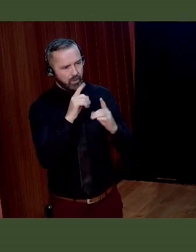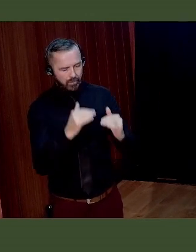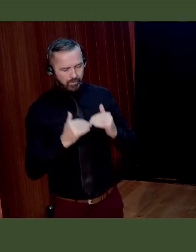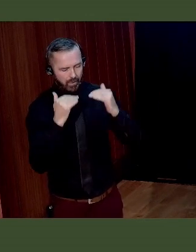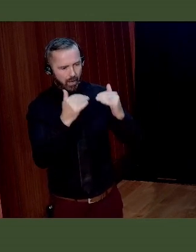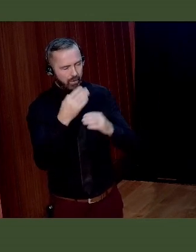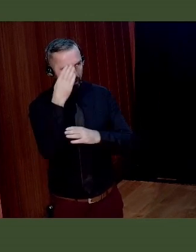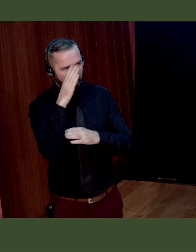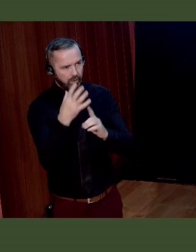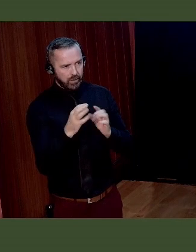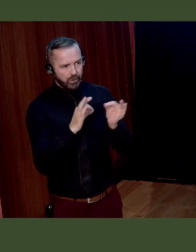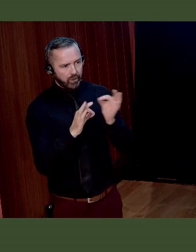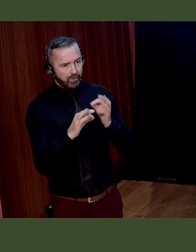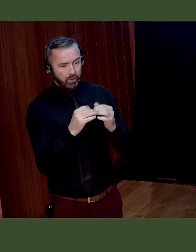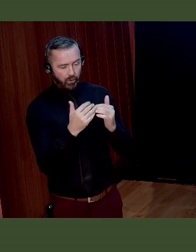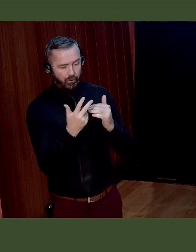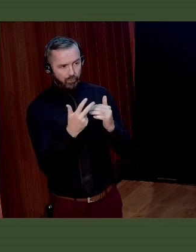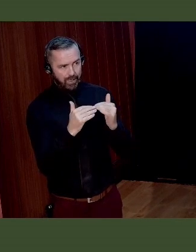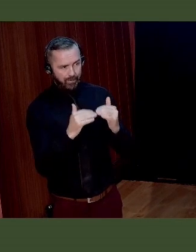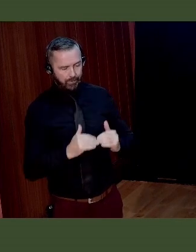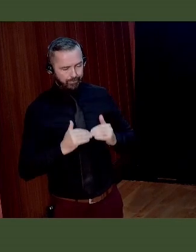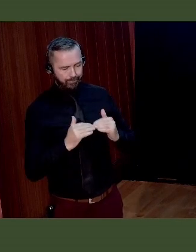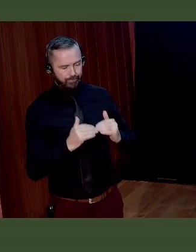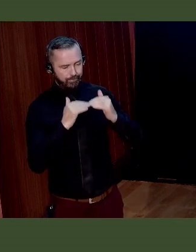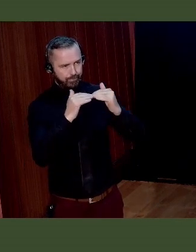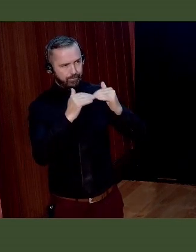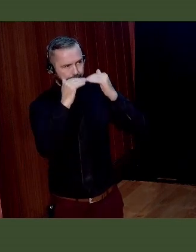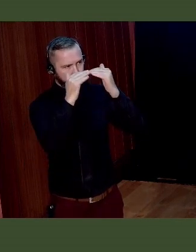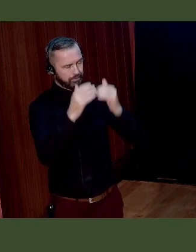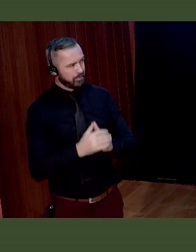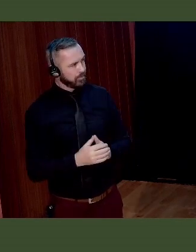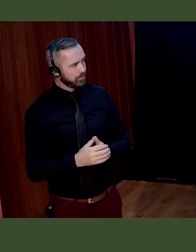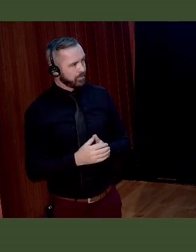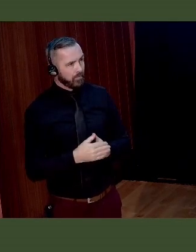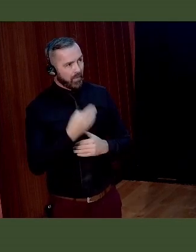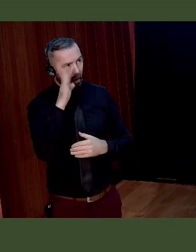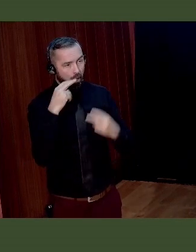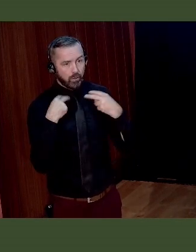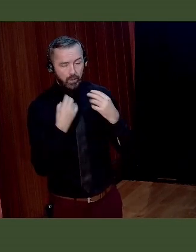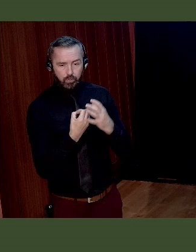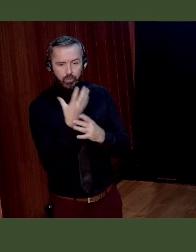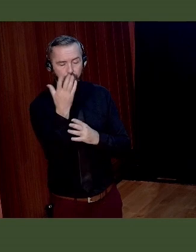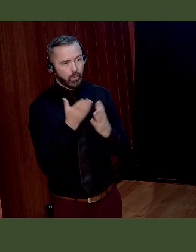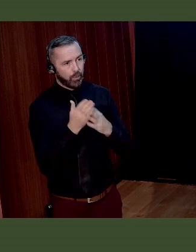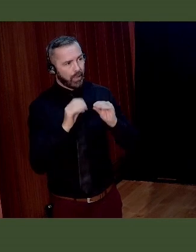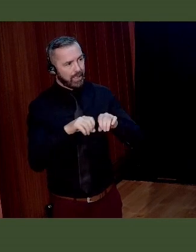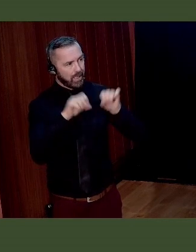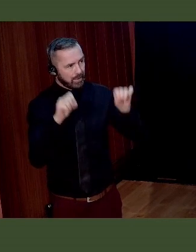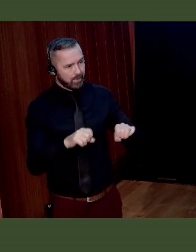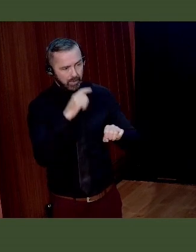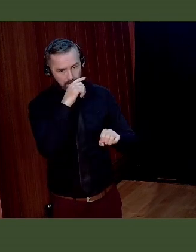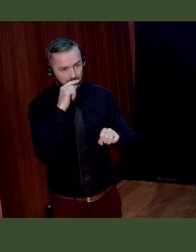the higher certificates. There were three levels there. So with the certificates. If the Irish language flourished through the education system, it was necessary to promote